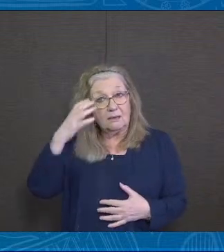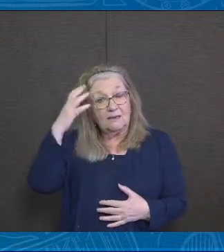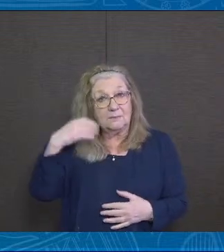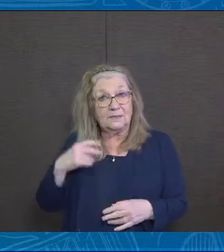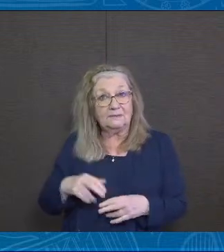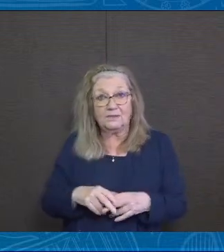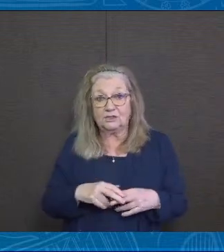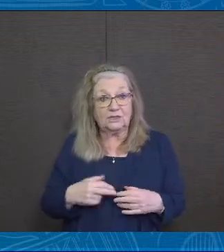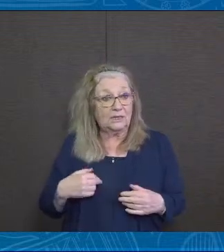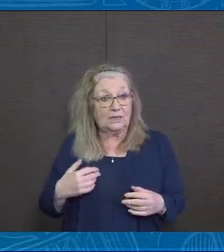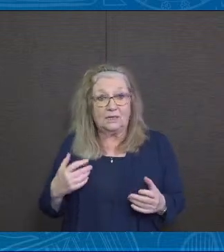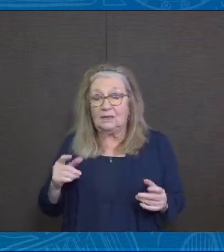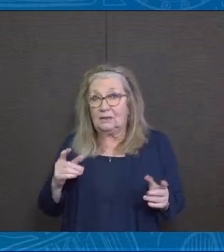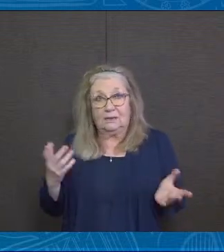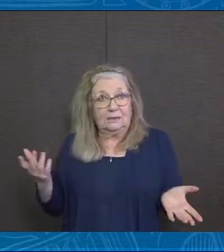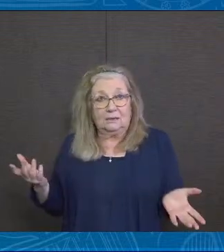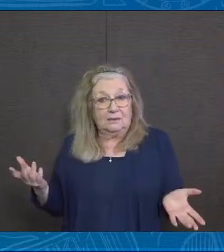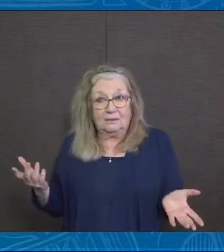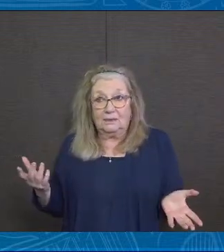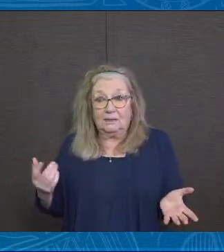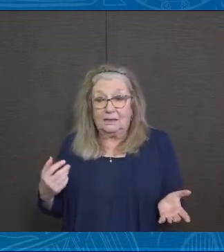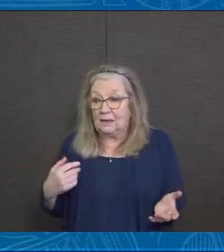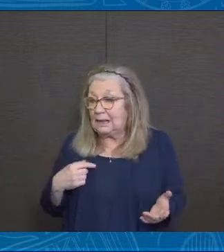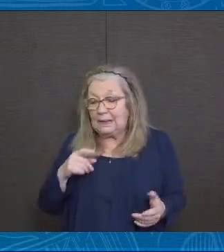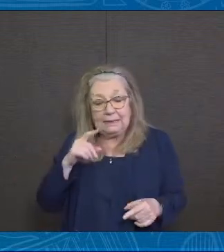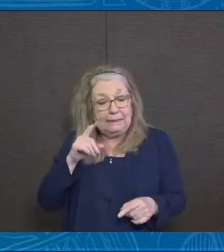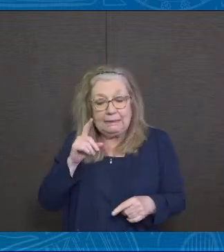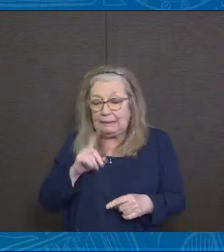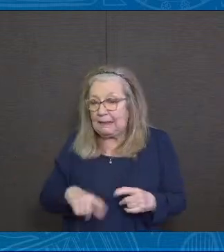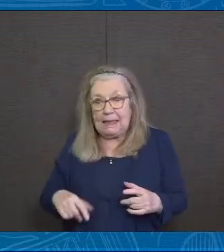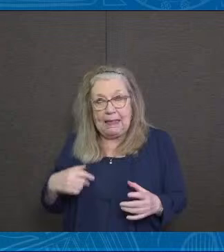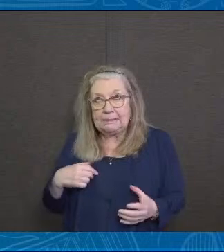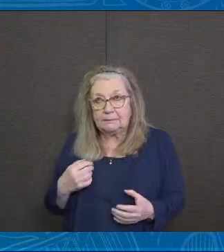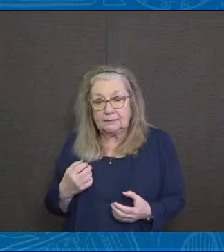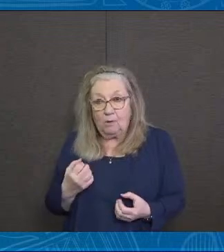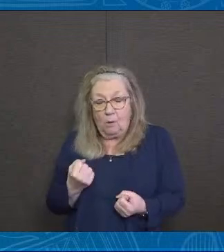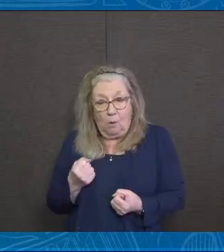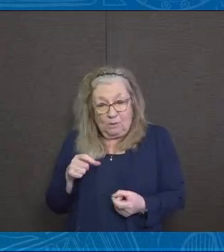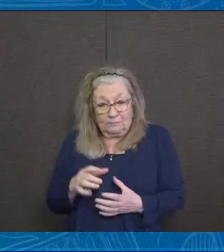to hold such a huge, hold it there,